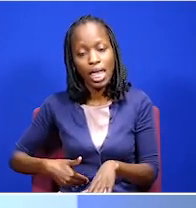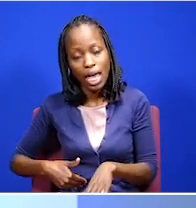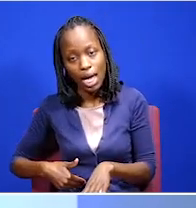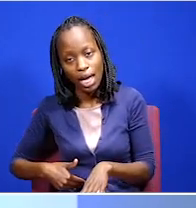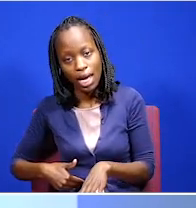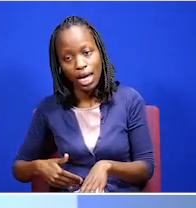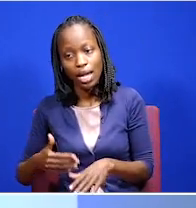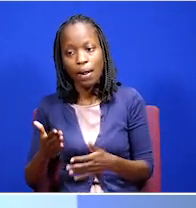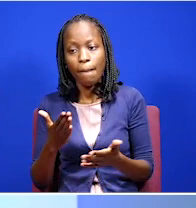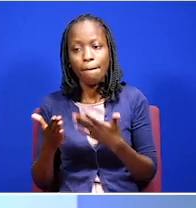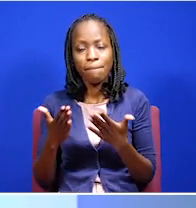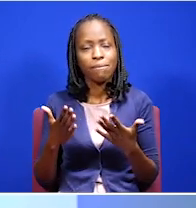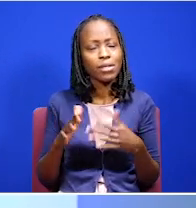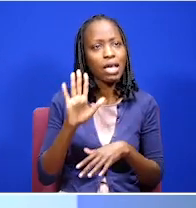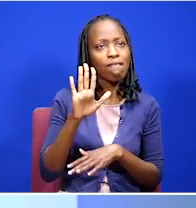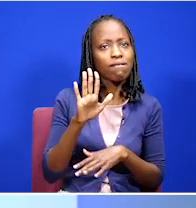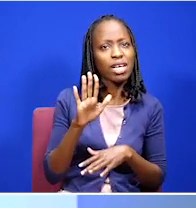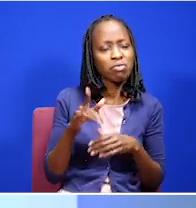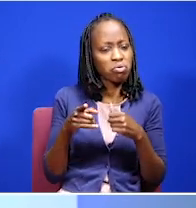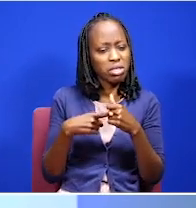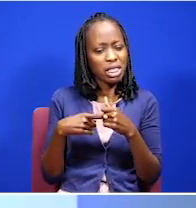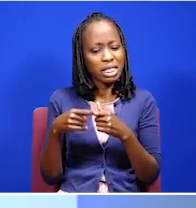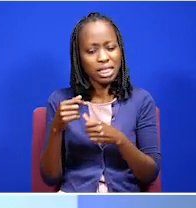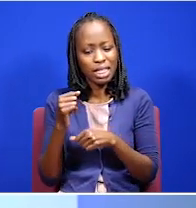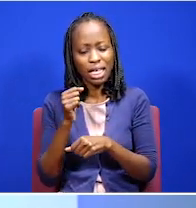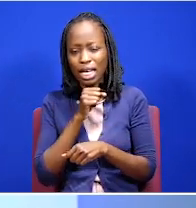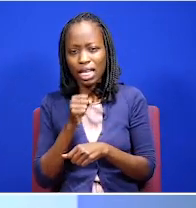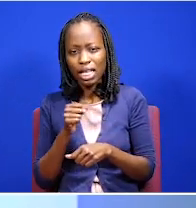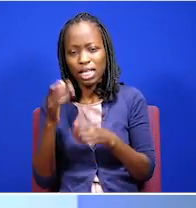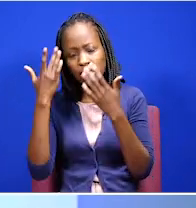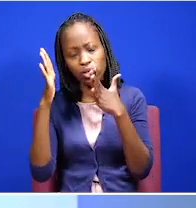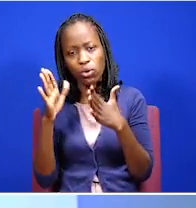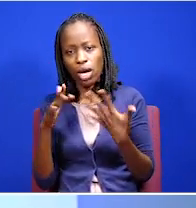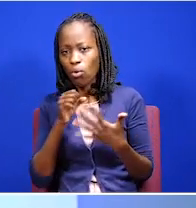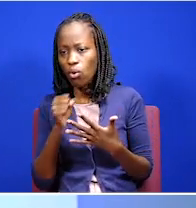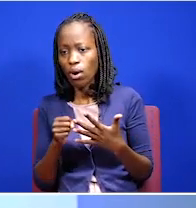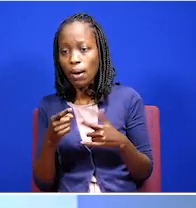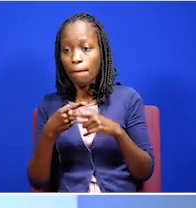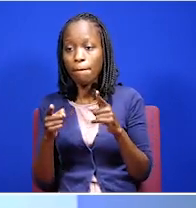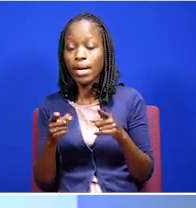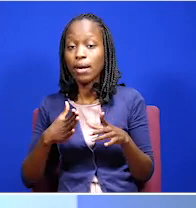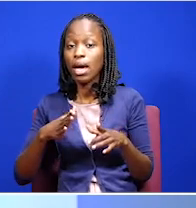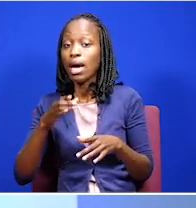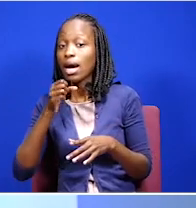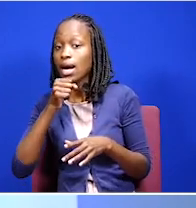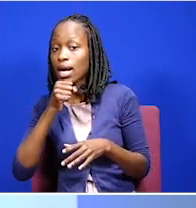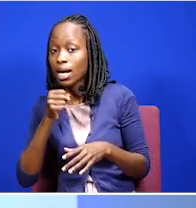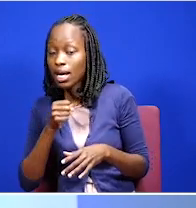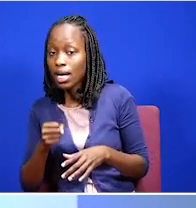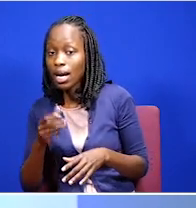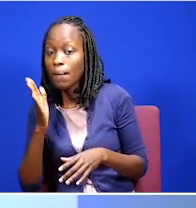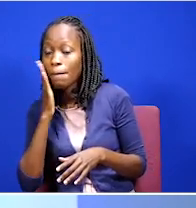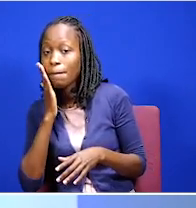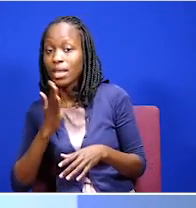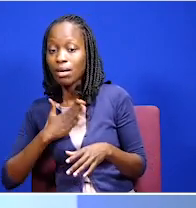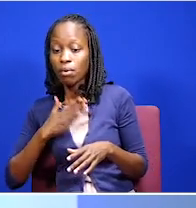work for you. You know what? As a little girl myself, maybe I was 5, maybe I was 6, I don't